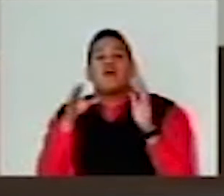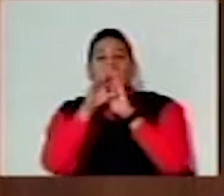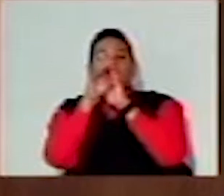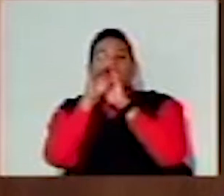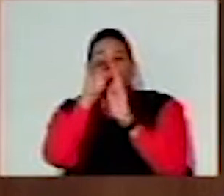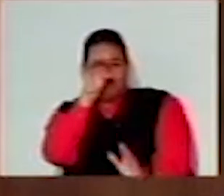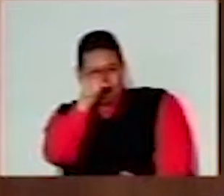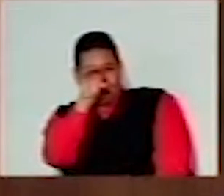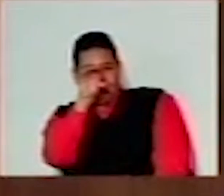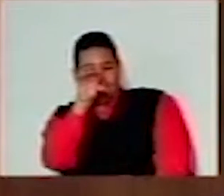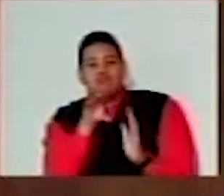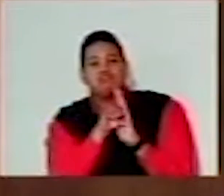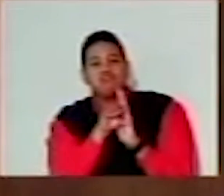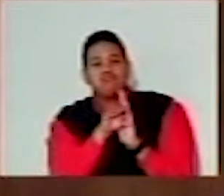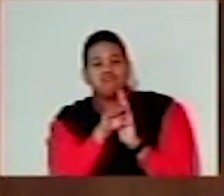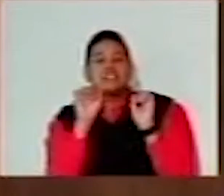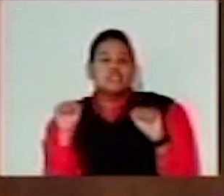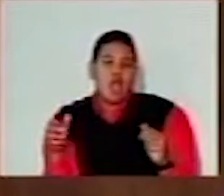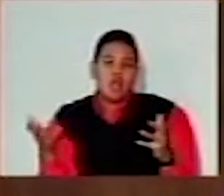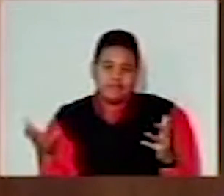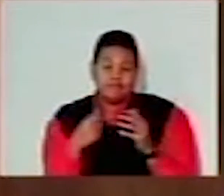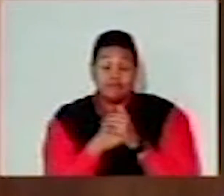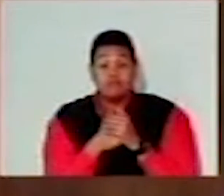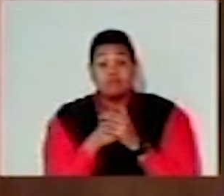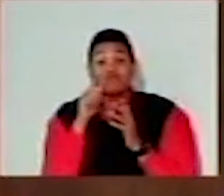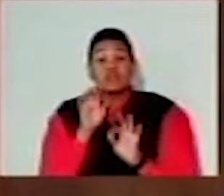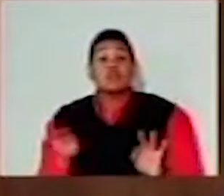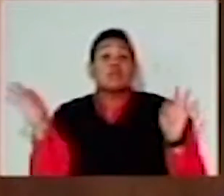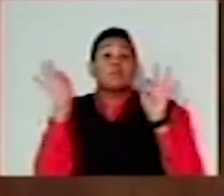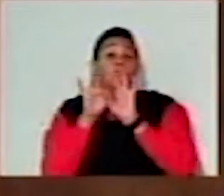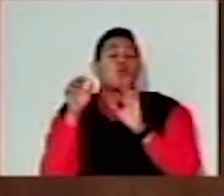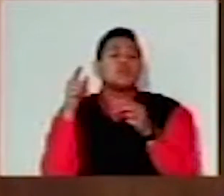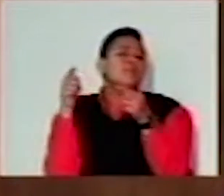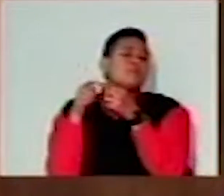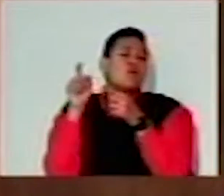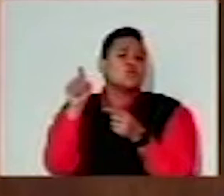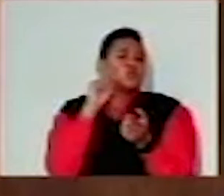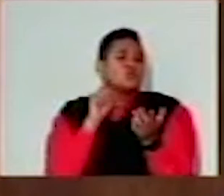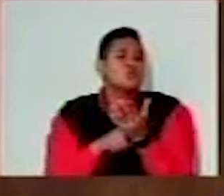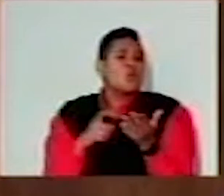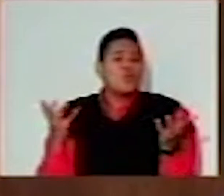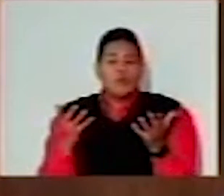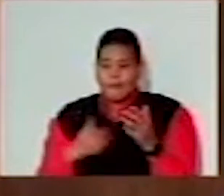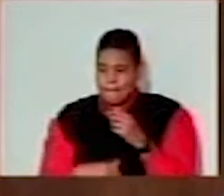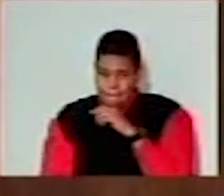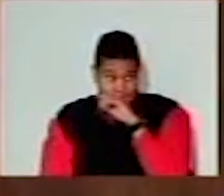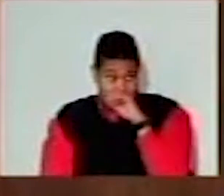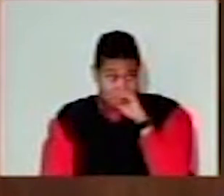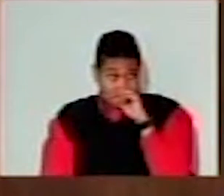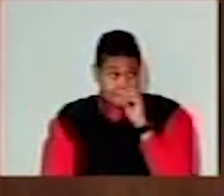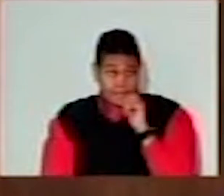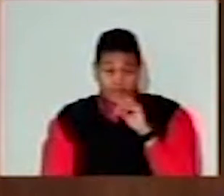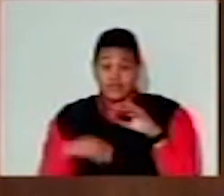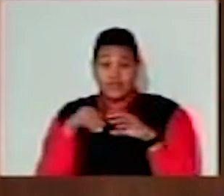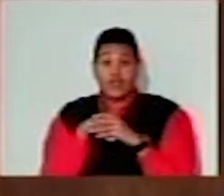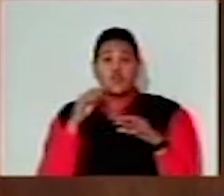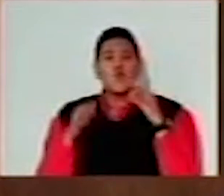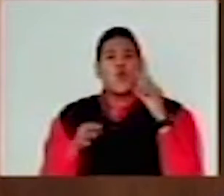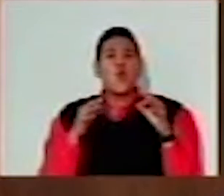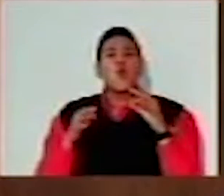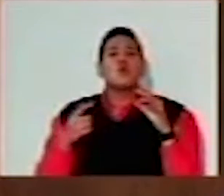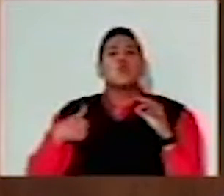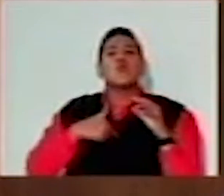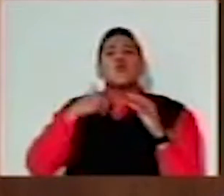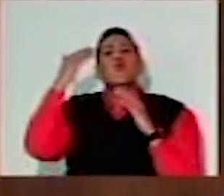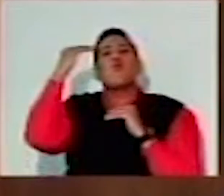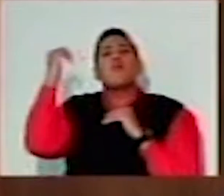link. But, Mr. Speaker, a very important point should be noted. Within the courts, and we hope that